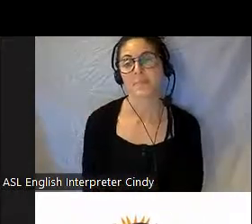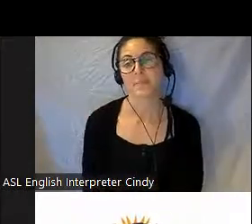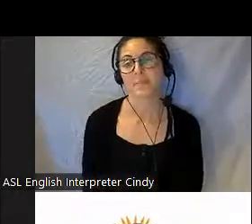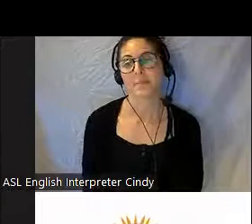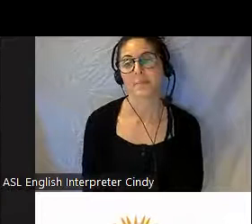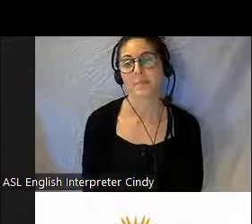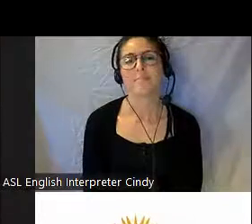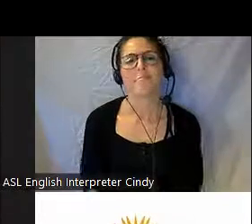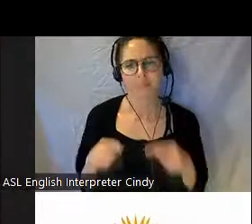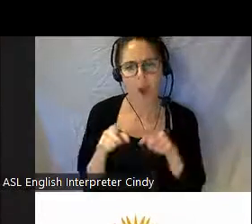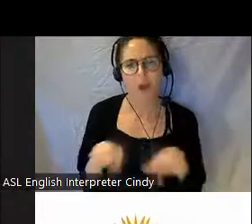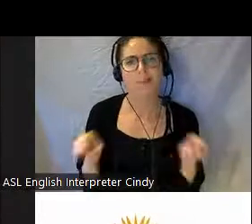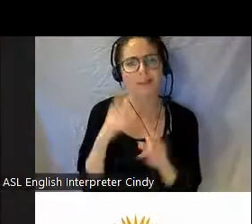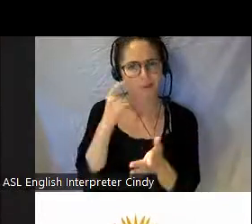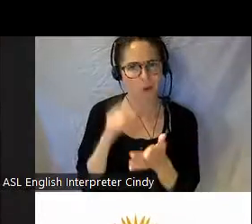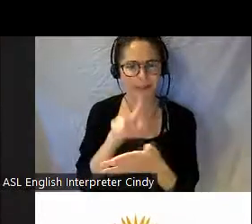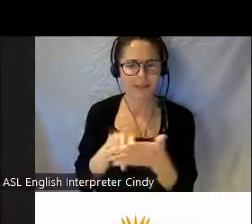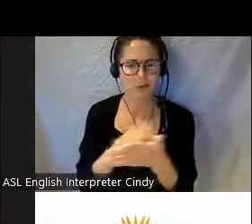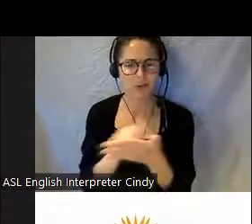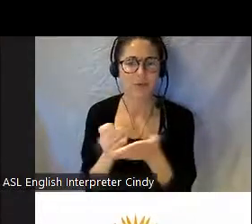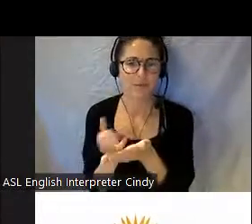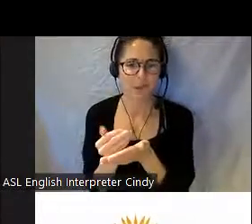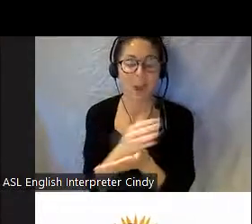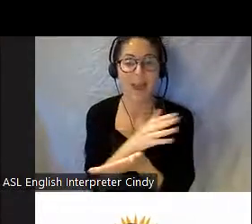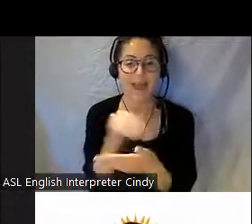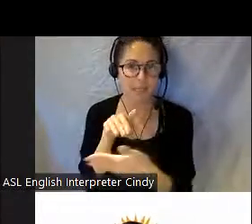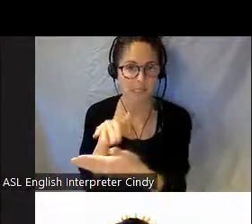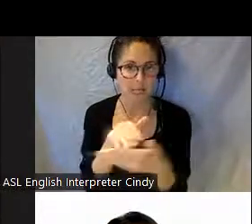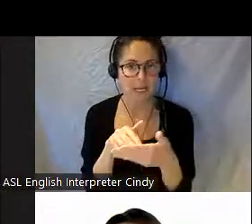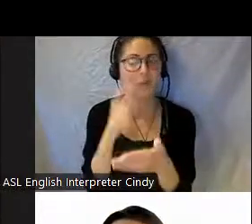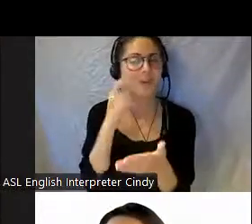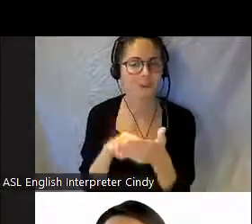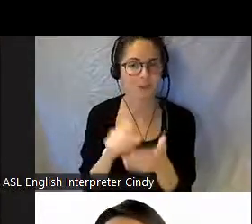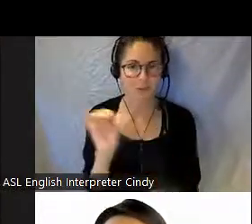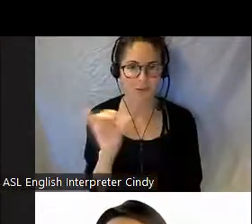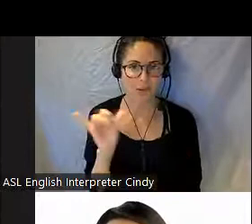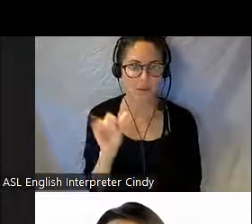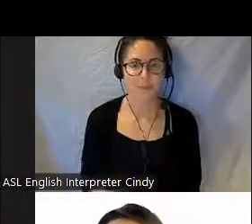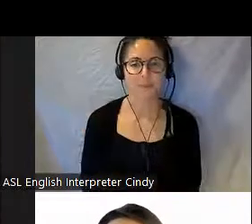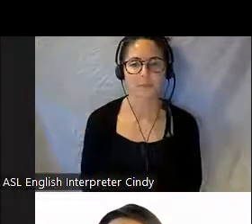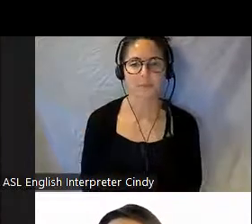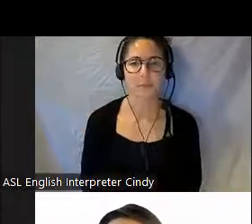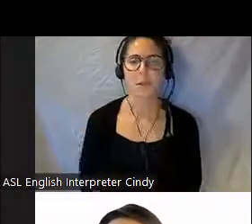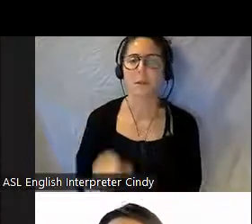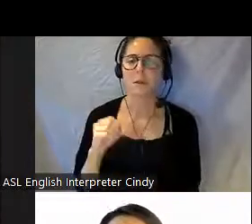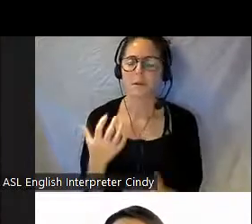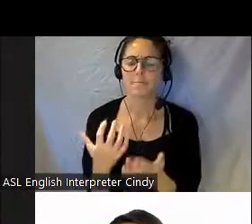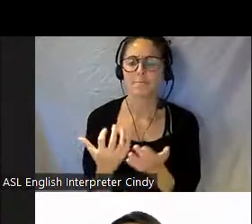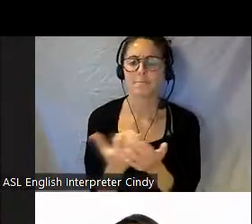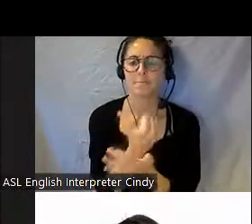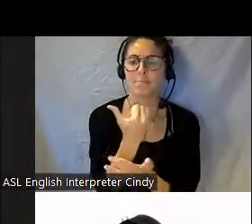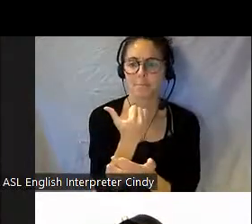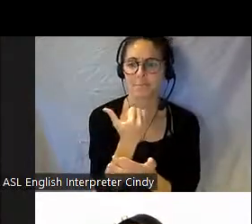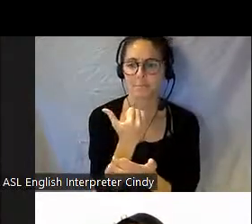we found in our literature review and in our study as well. So I would like to spend some time now looking at